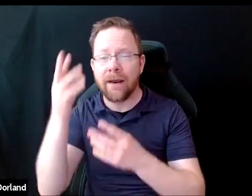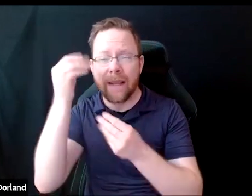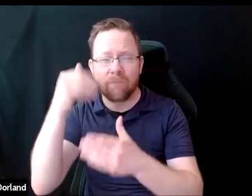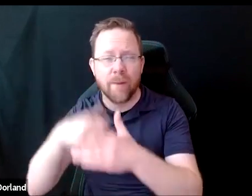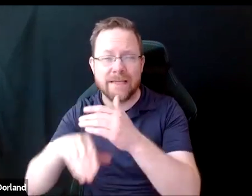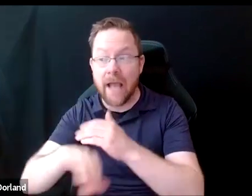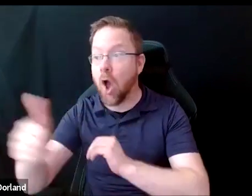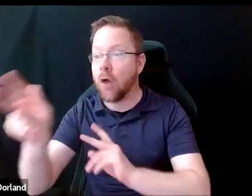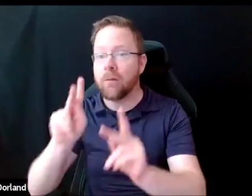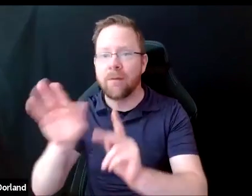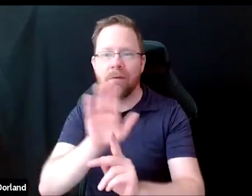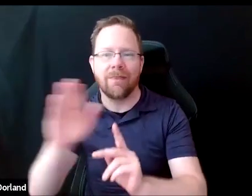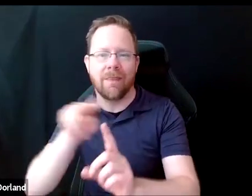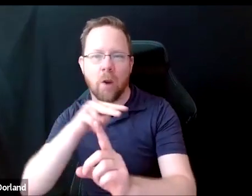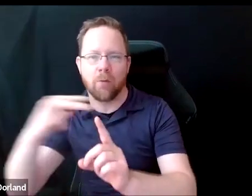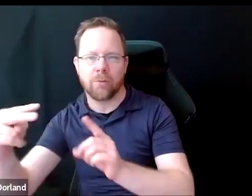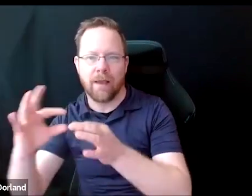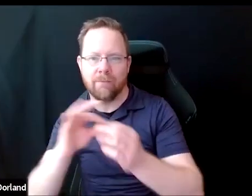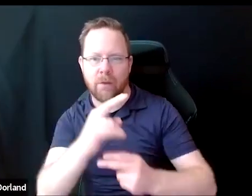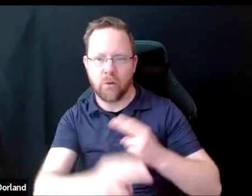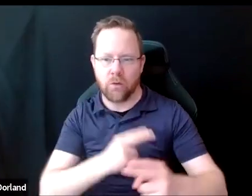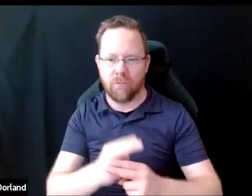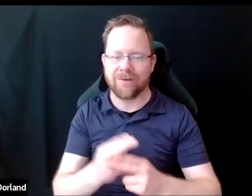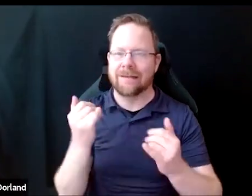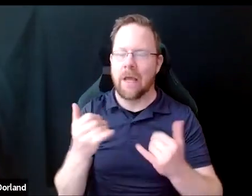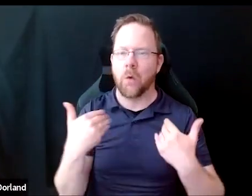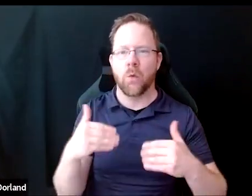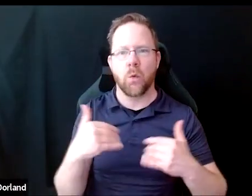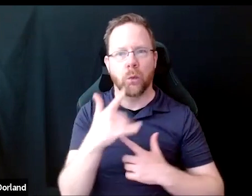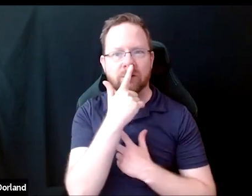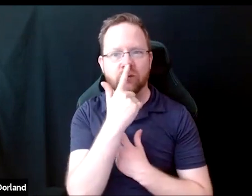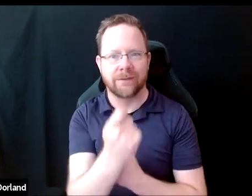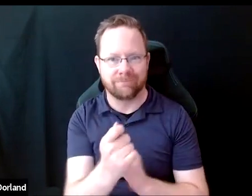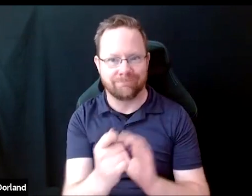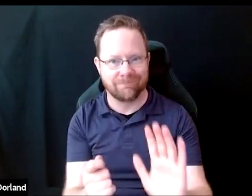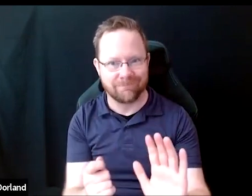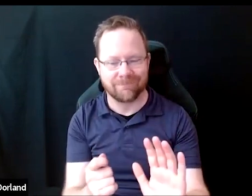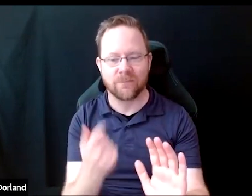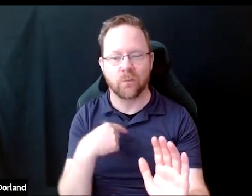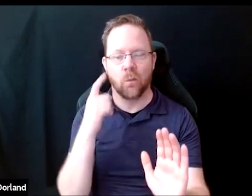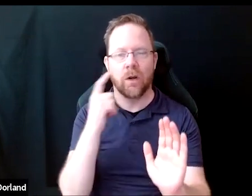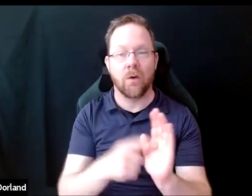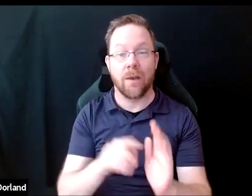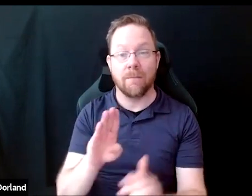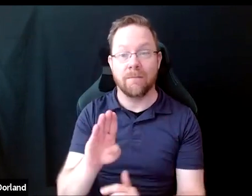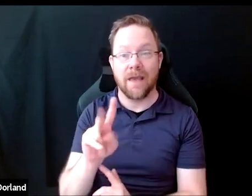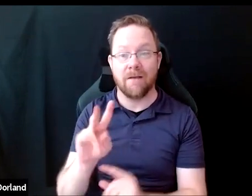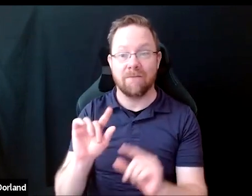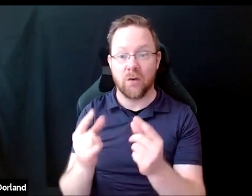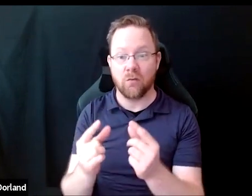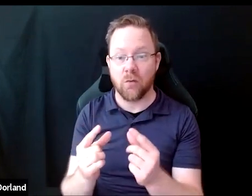access about the universe, this is where things get really interesting, because we start to notice that the blind low vision